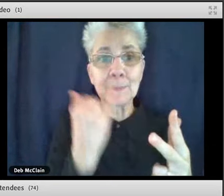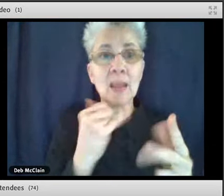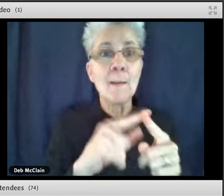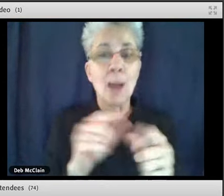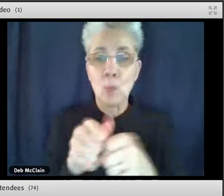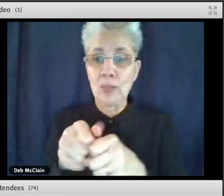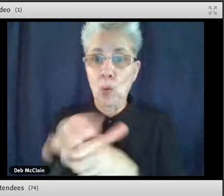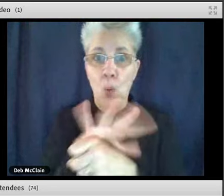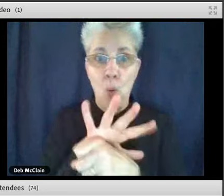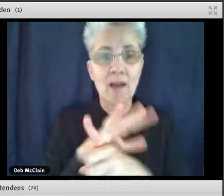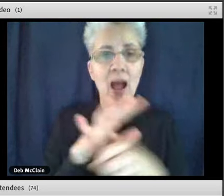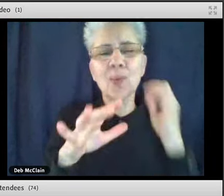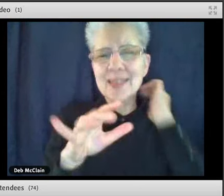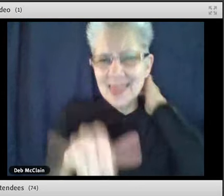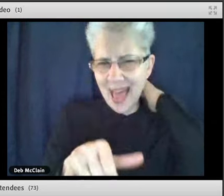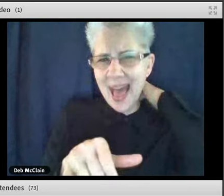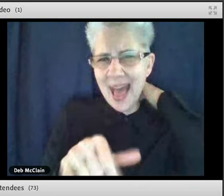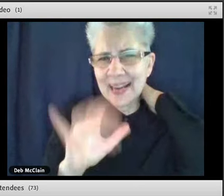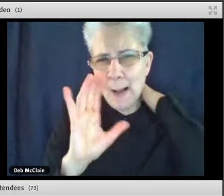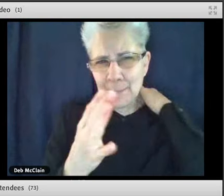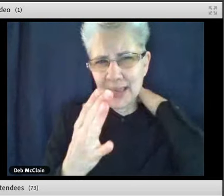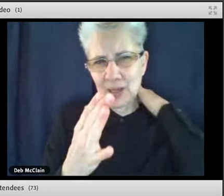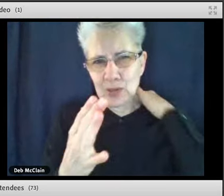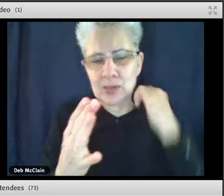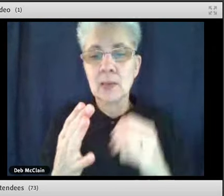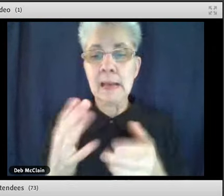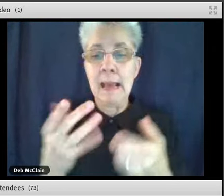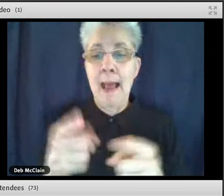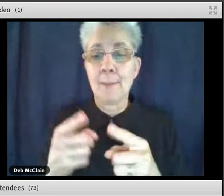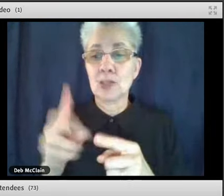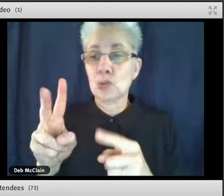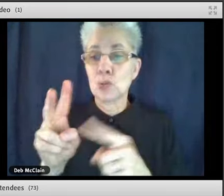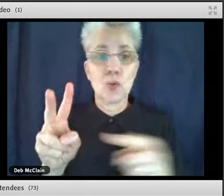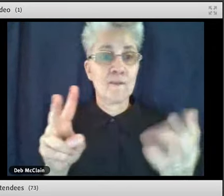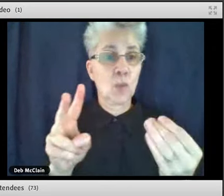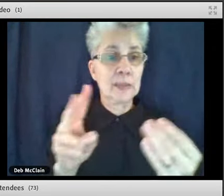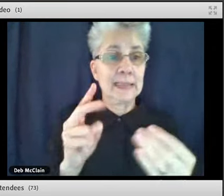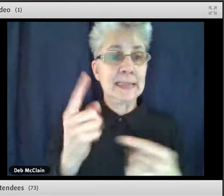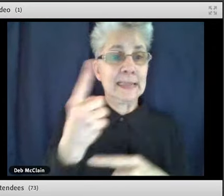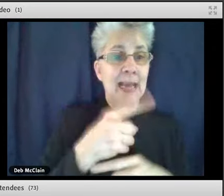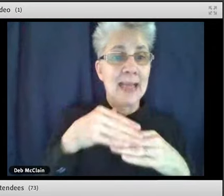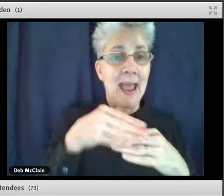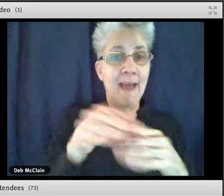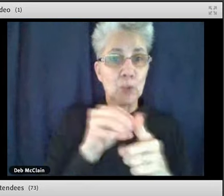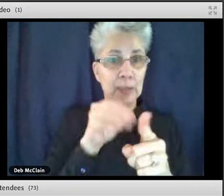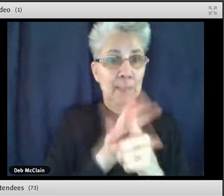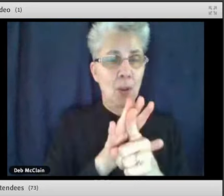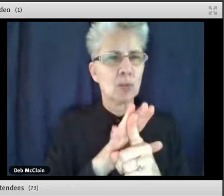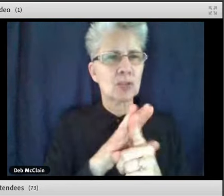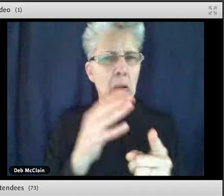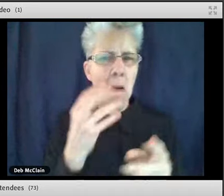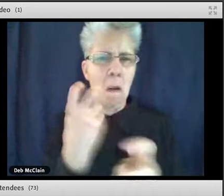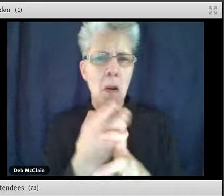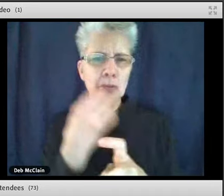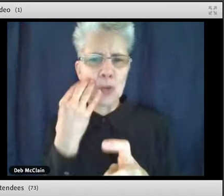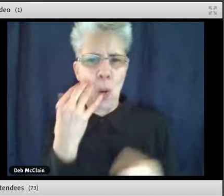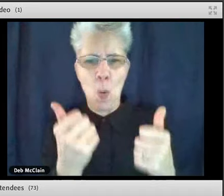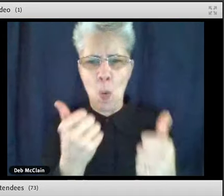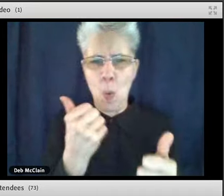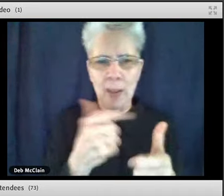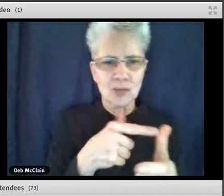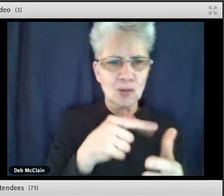coronavirus, it appears 2 to 14 days after exposure. So it's kind of hard to tell what you have. And the advice I